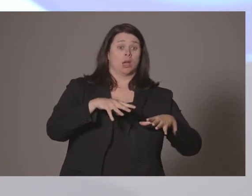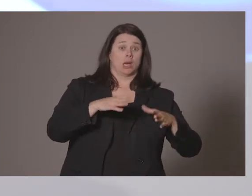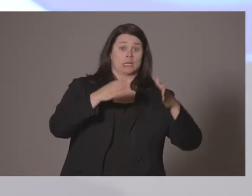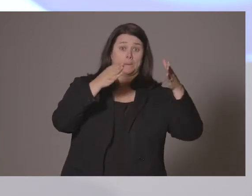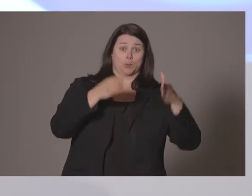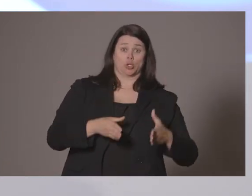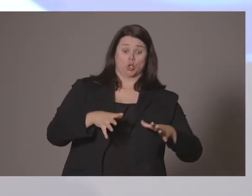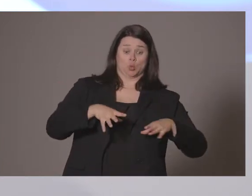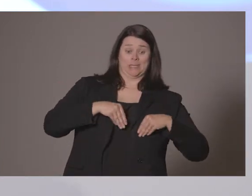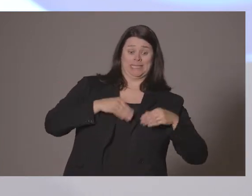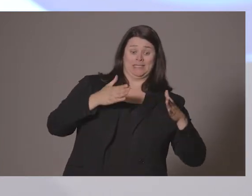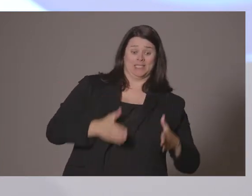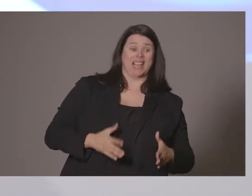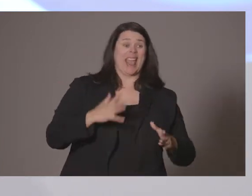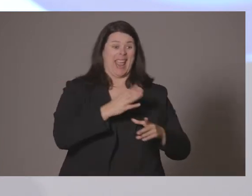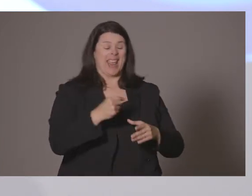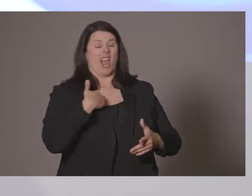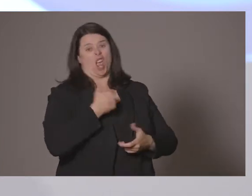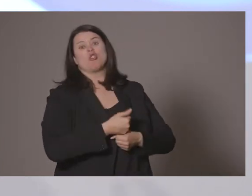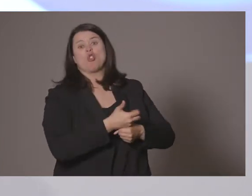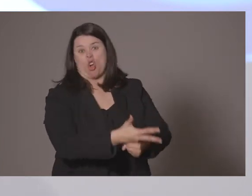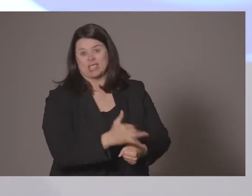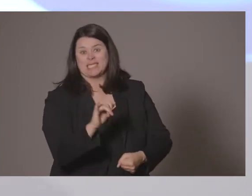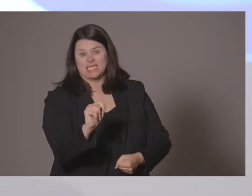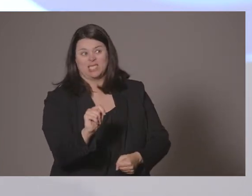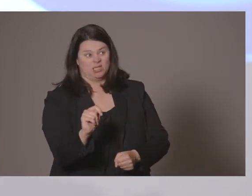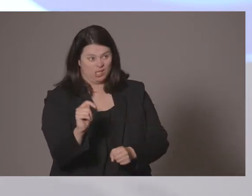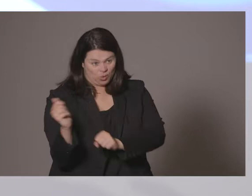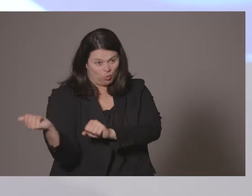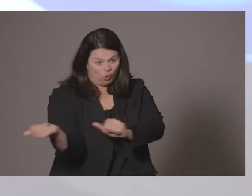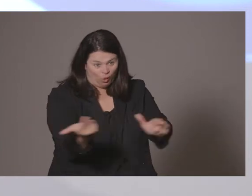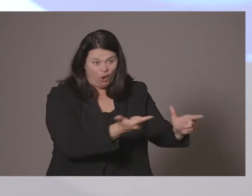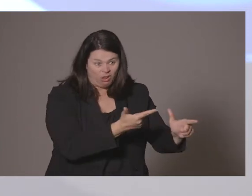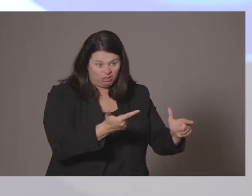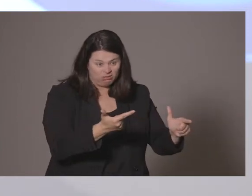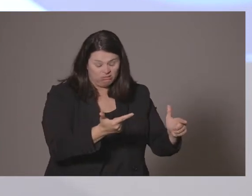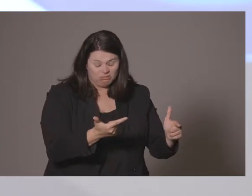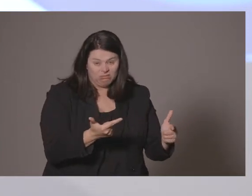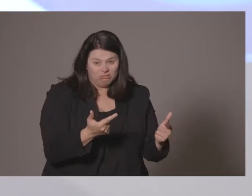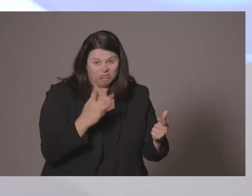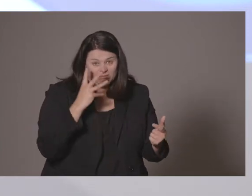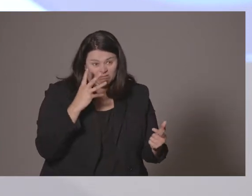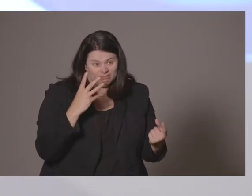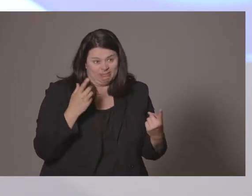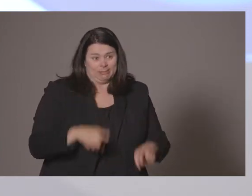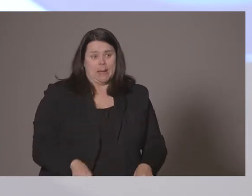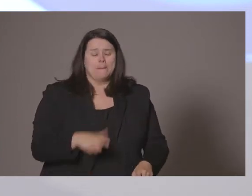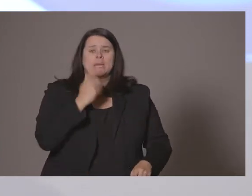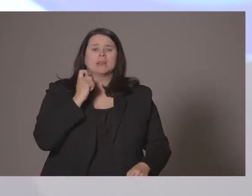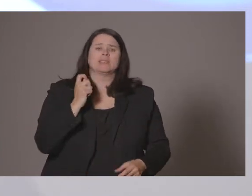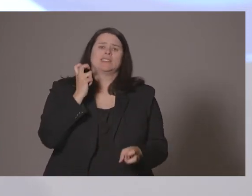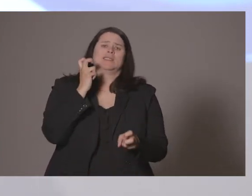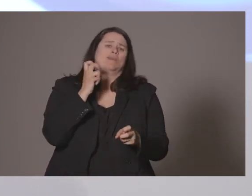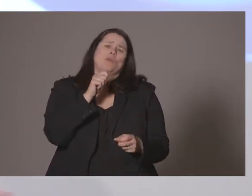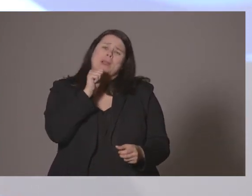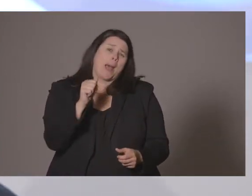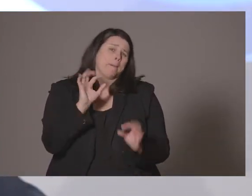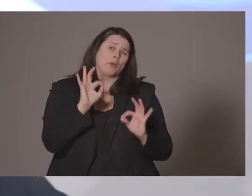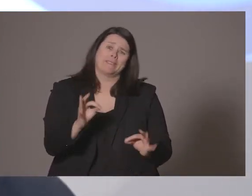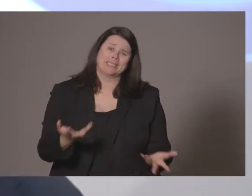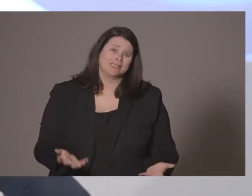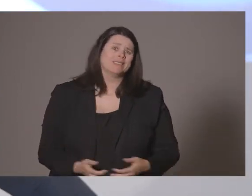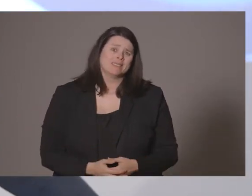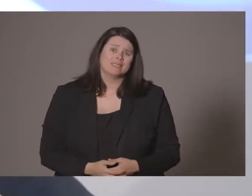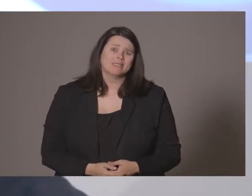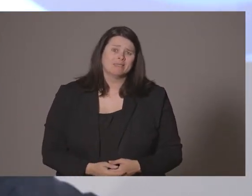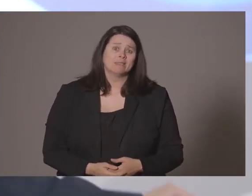inflictive stance. And we all do it, especially because it's hard to be conscious of all of it all of the time. So that's why